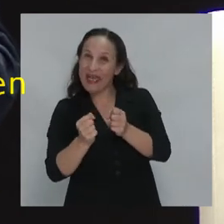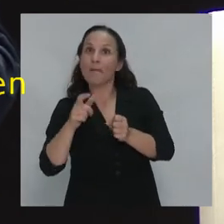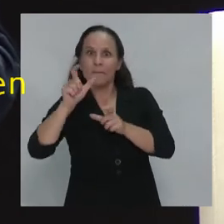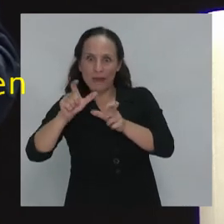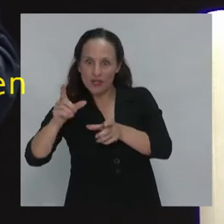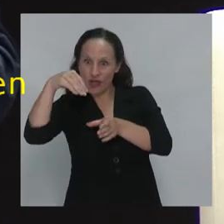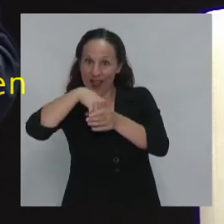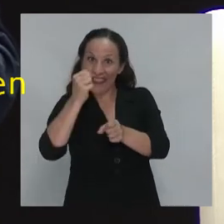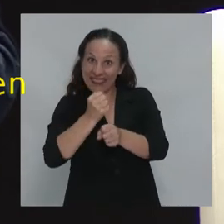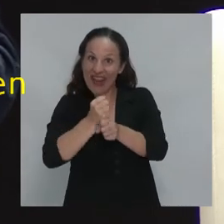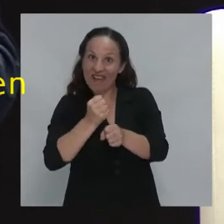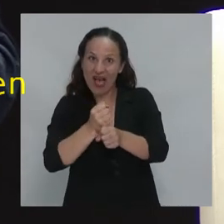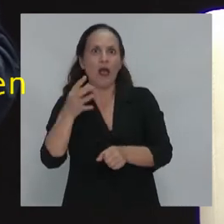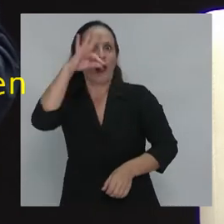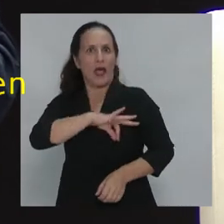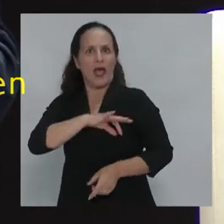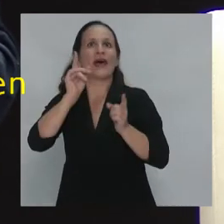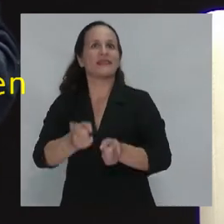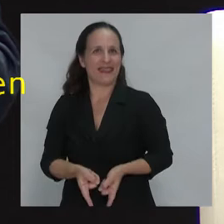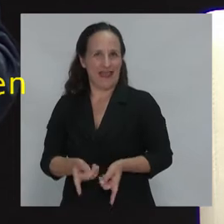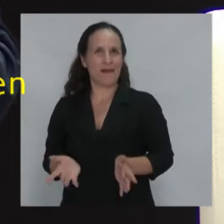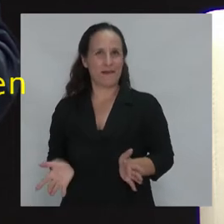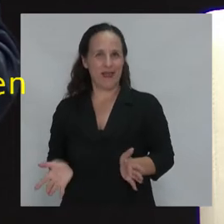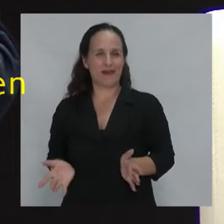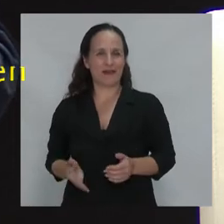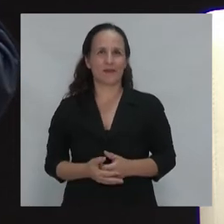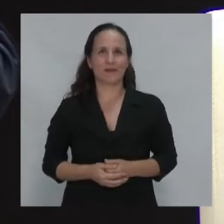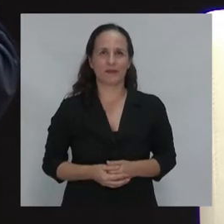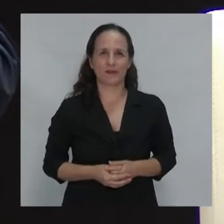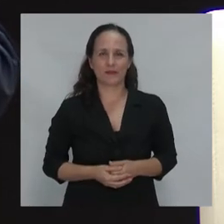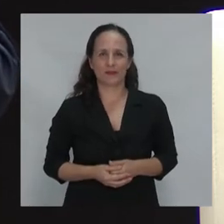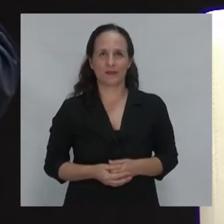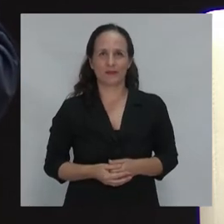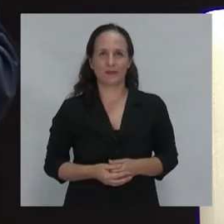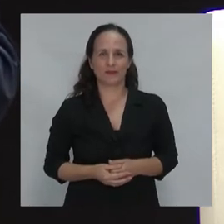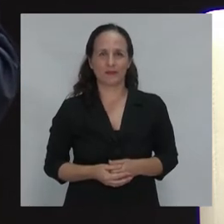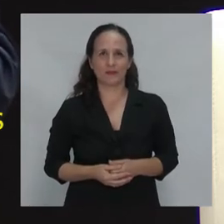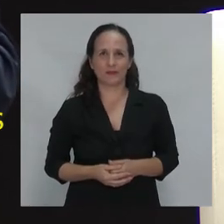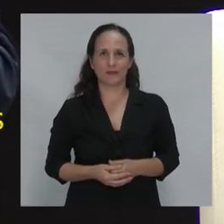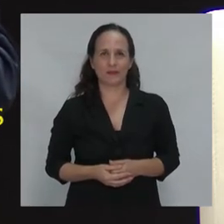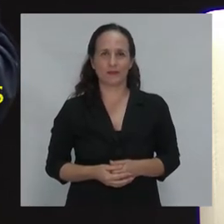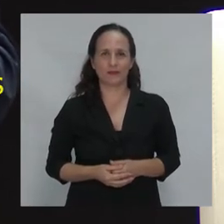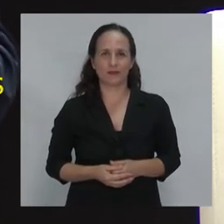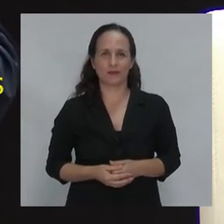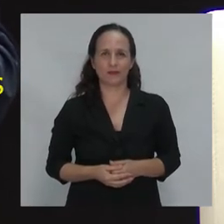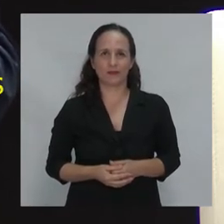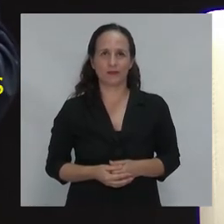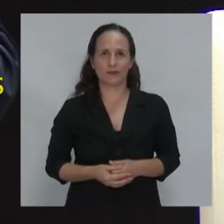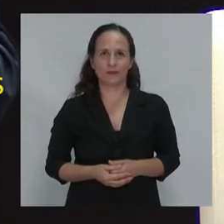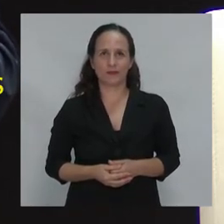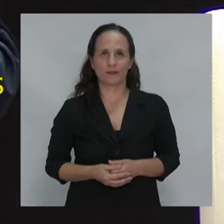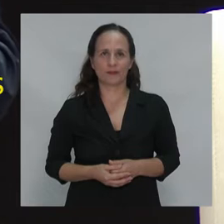and outside of the company, this collective will should incorporate input from consumer organizations, NGOs,